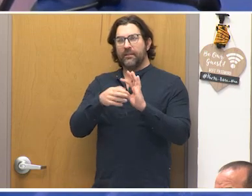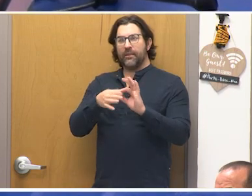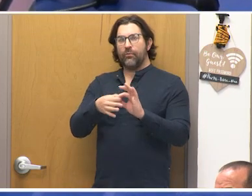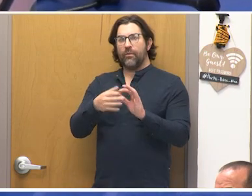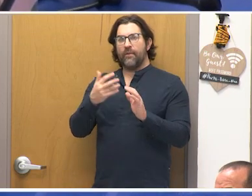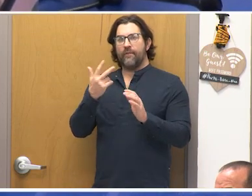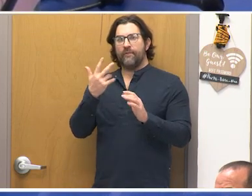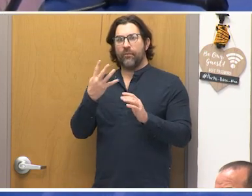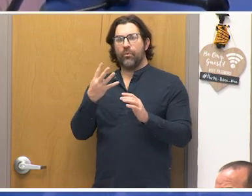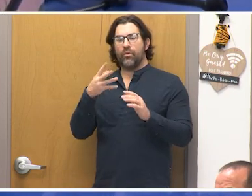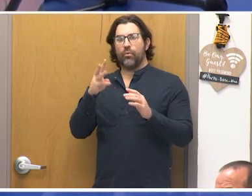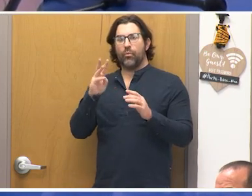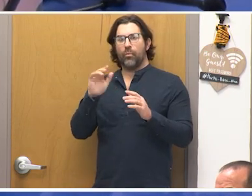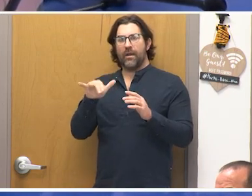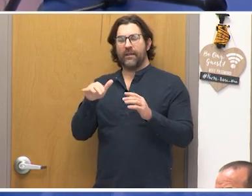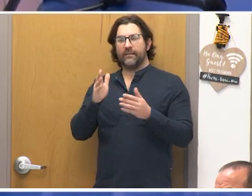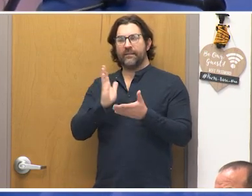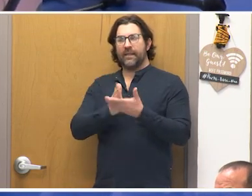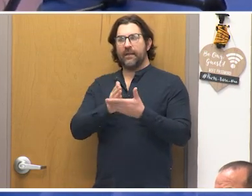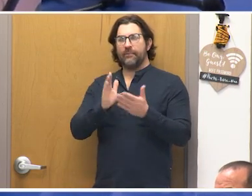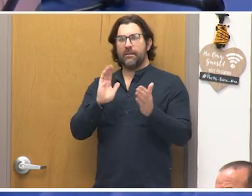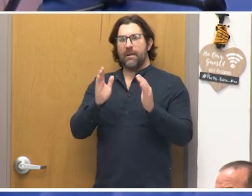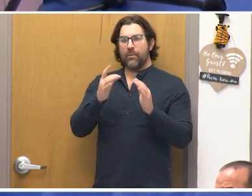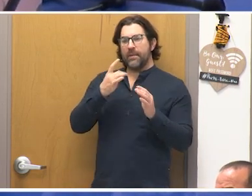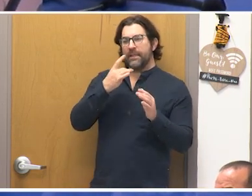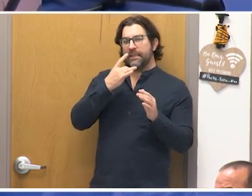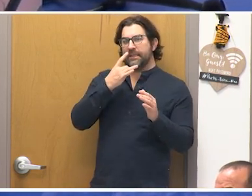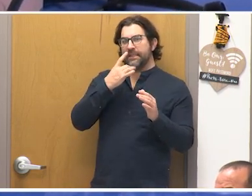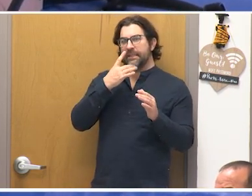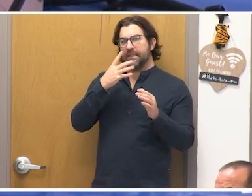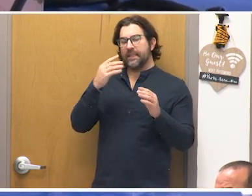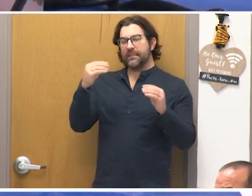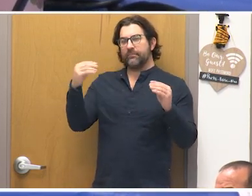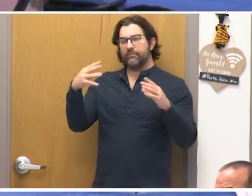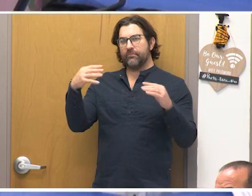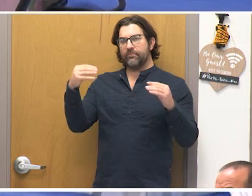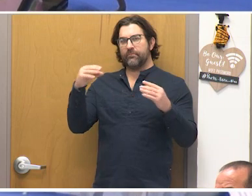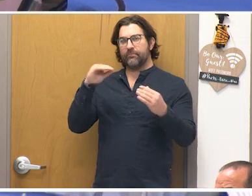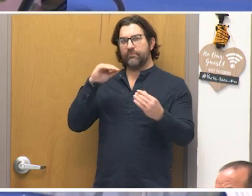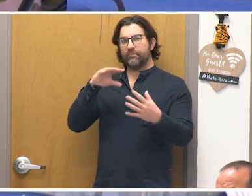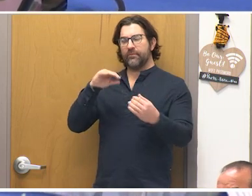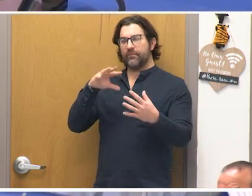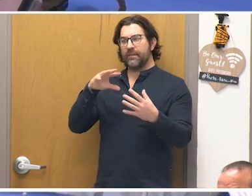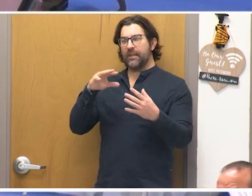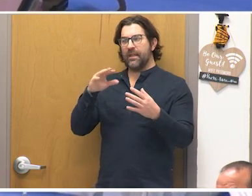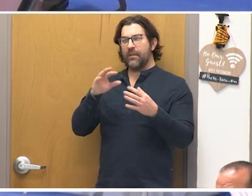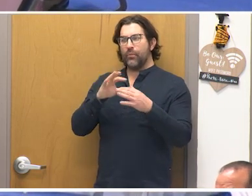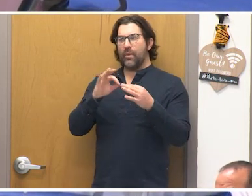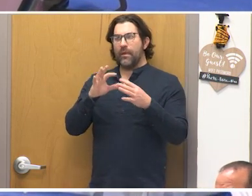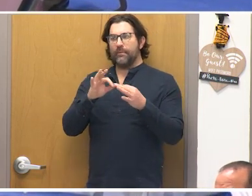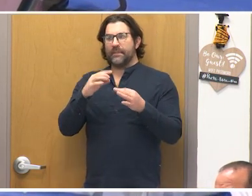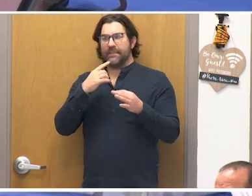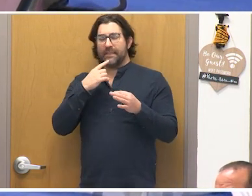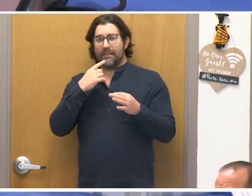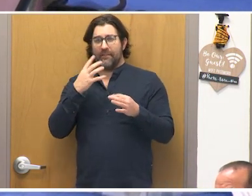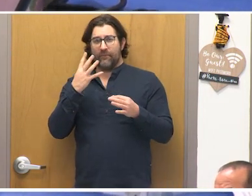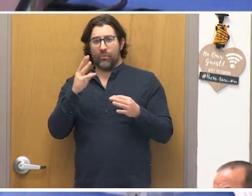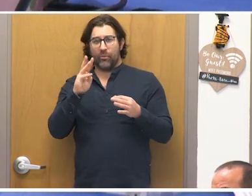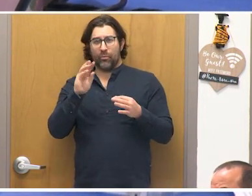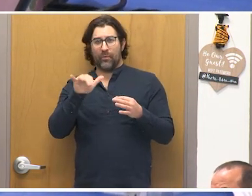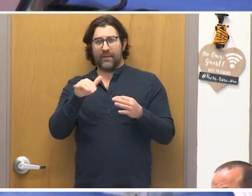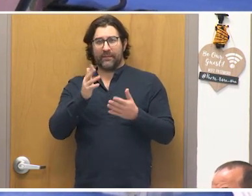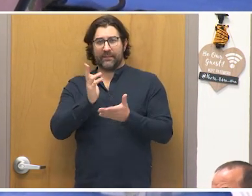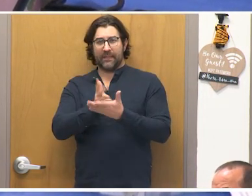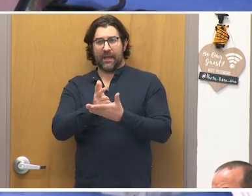versus signalization of an intersection? Because the question here is, or the comment rather, I don't think having a four-way